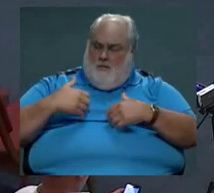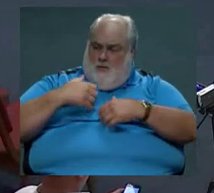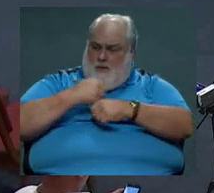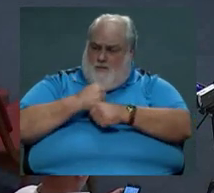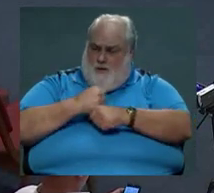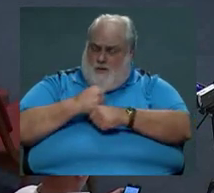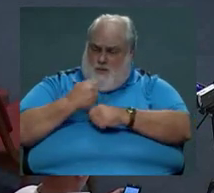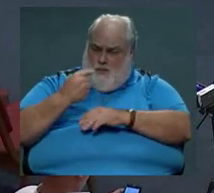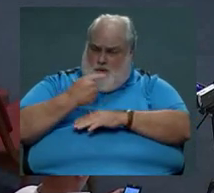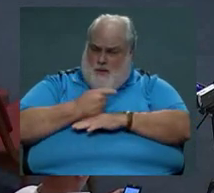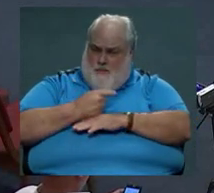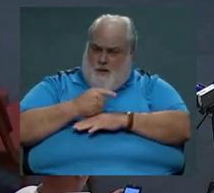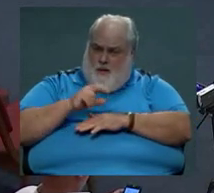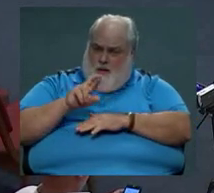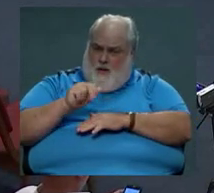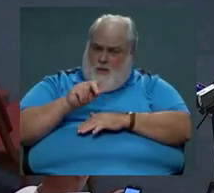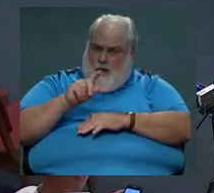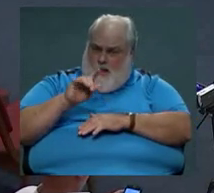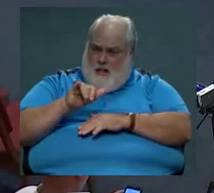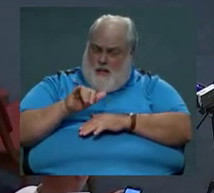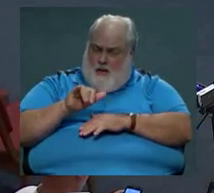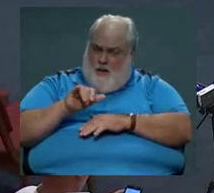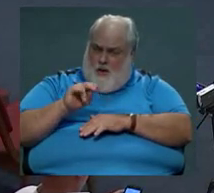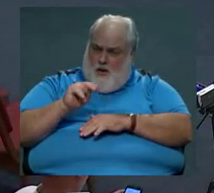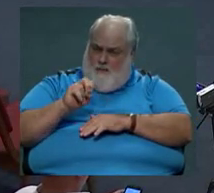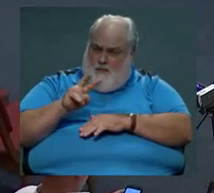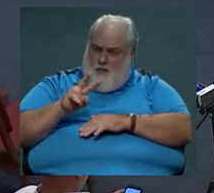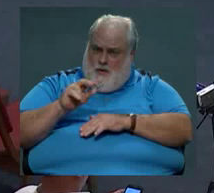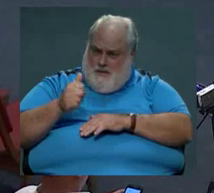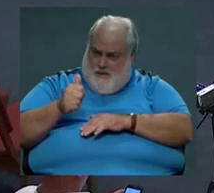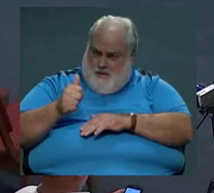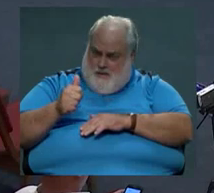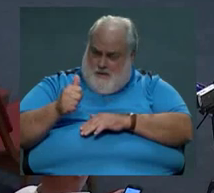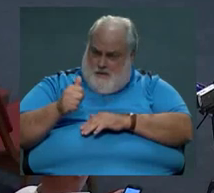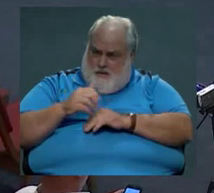today about the rally on November the 10th.